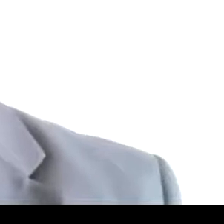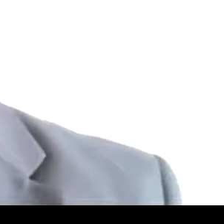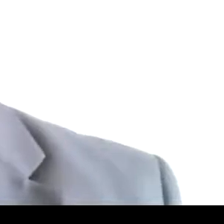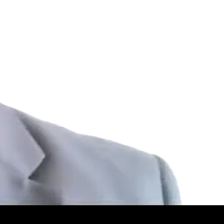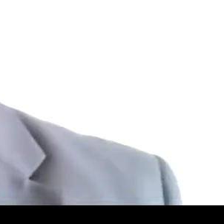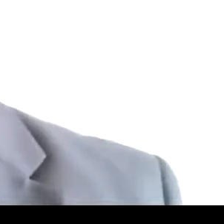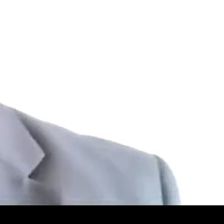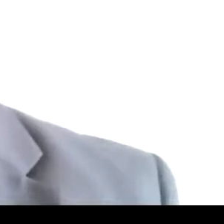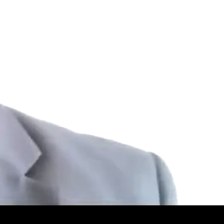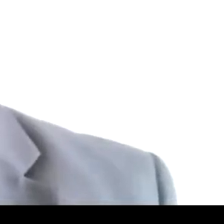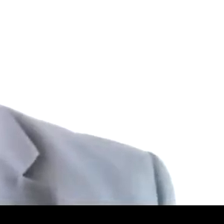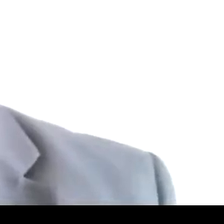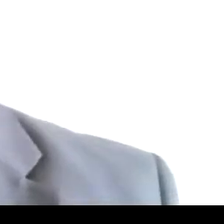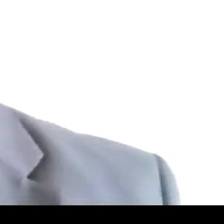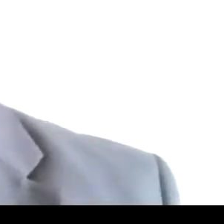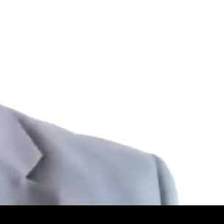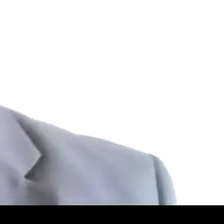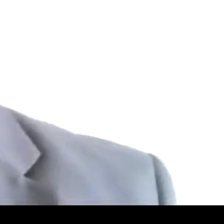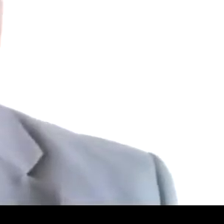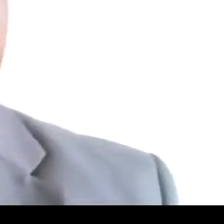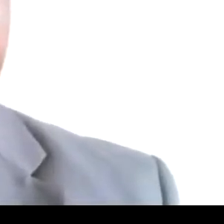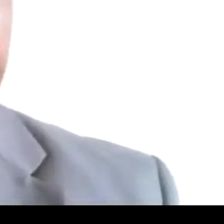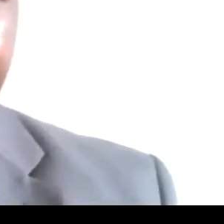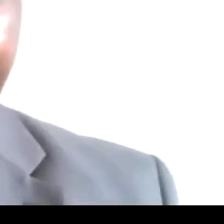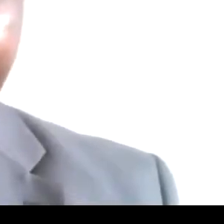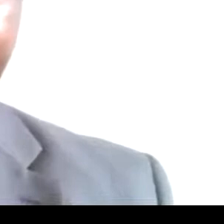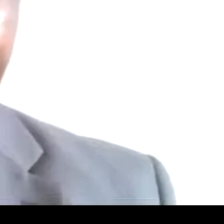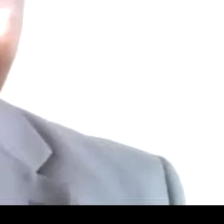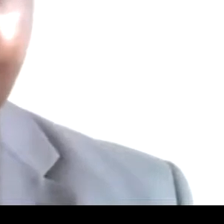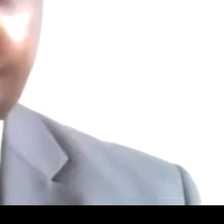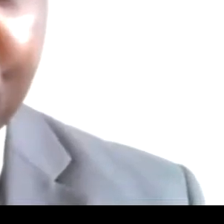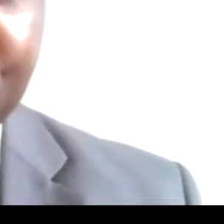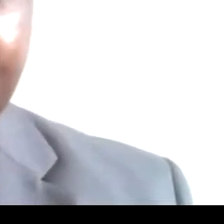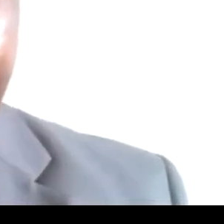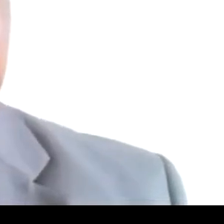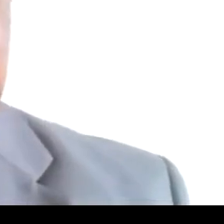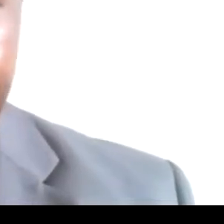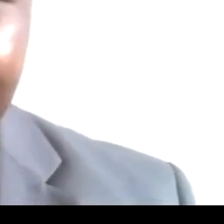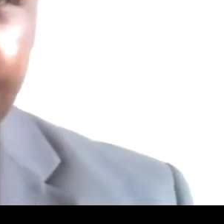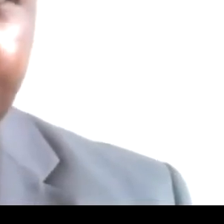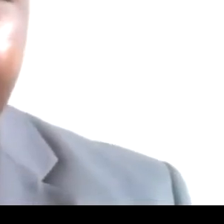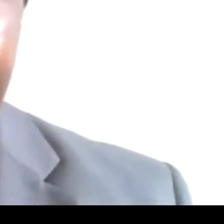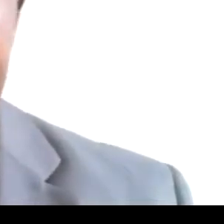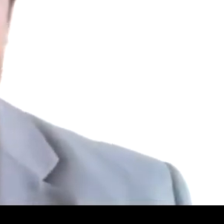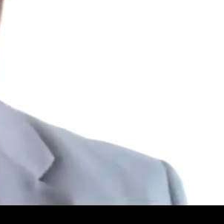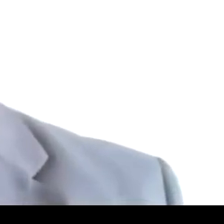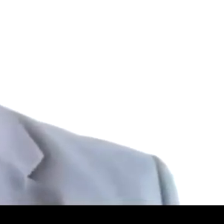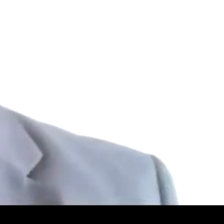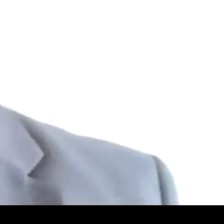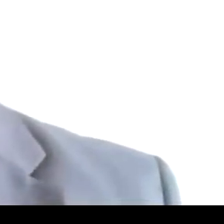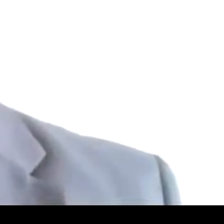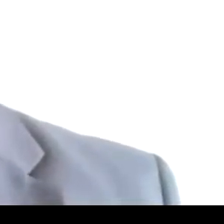have a huge effect across the board. Some of our postdocs are individuals with that